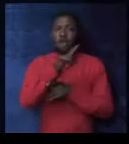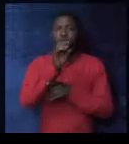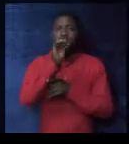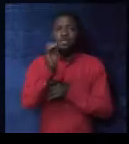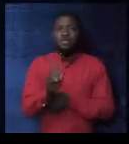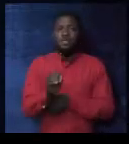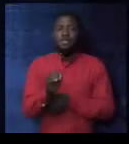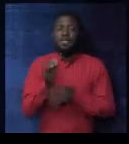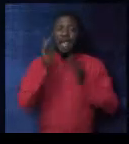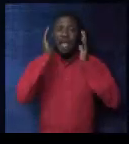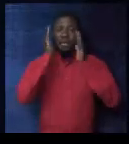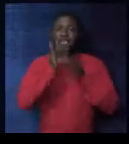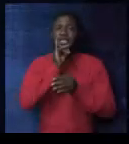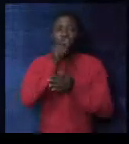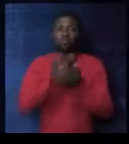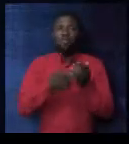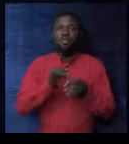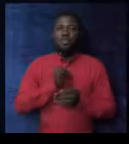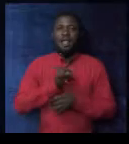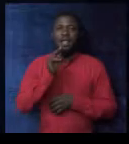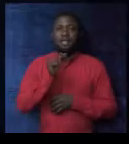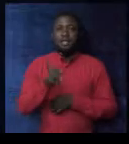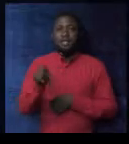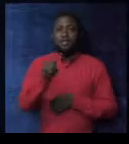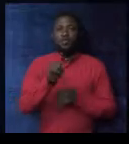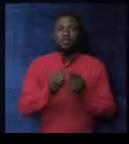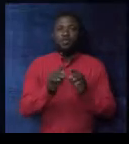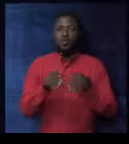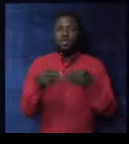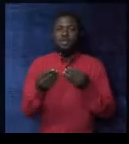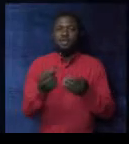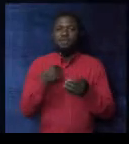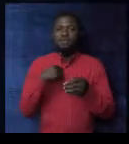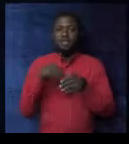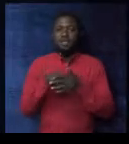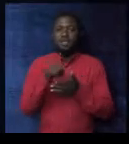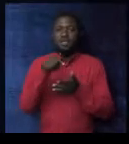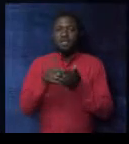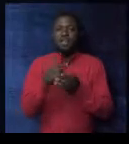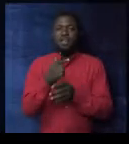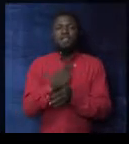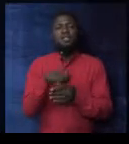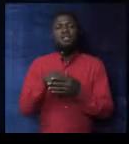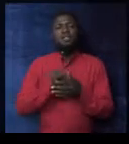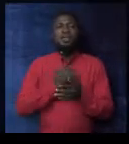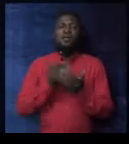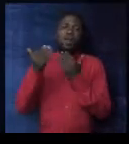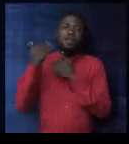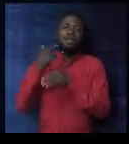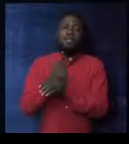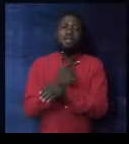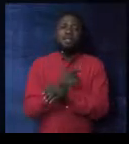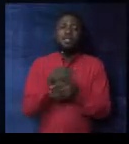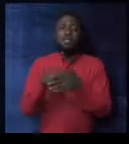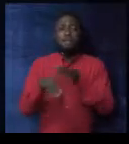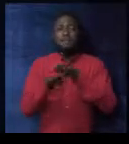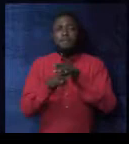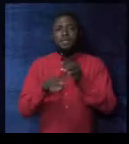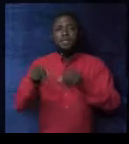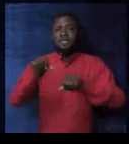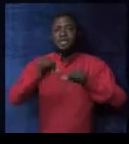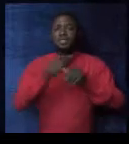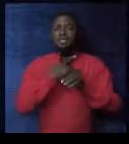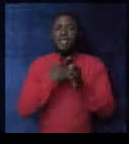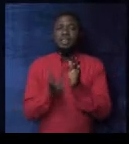attention. 100% attention is what I need you to give me in today's lesson. In our last lesson in